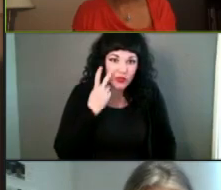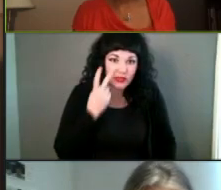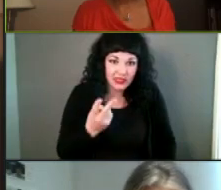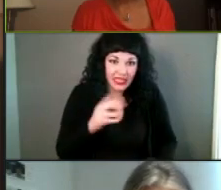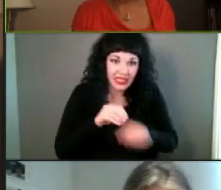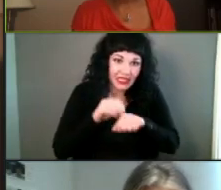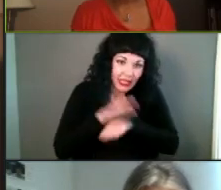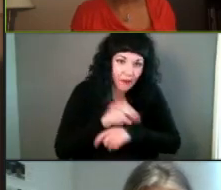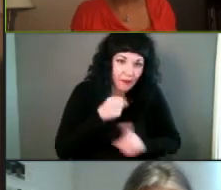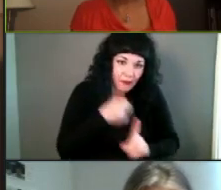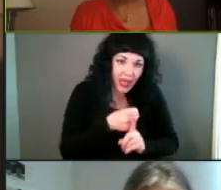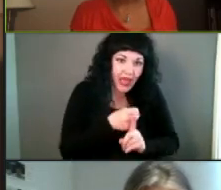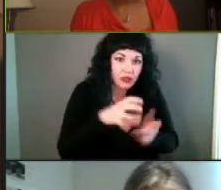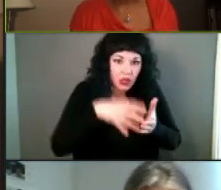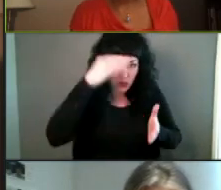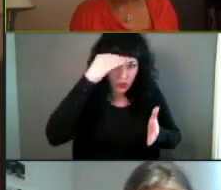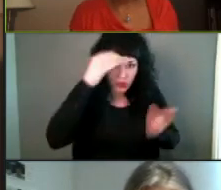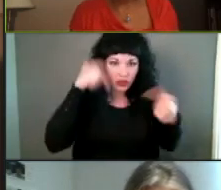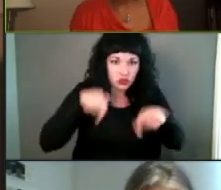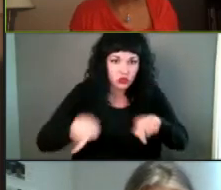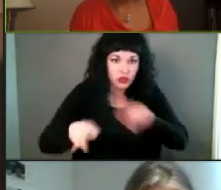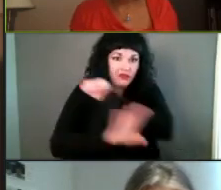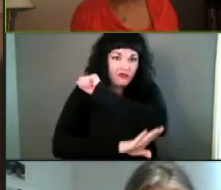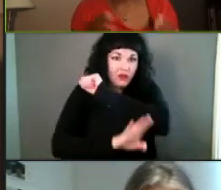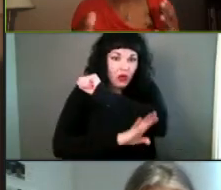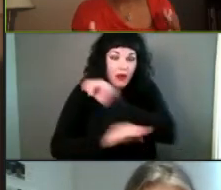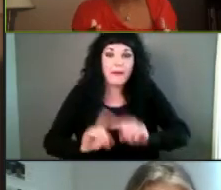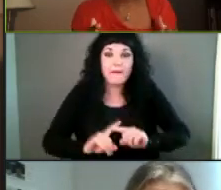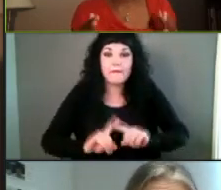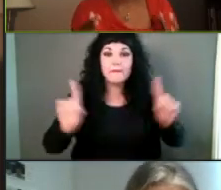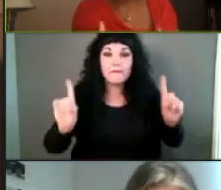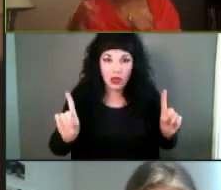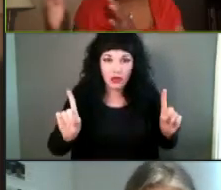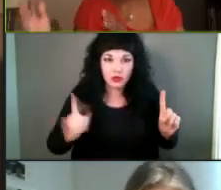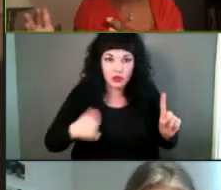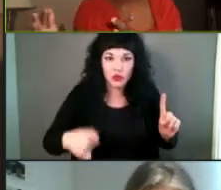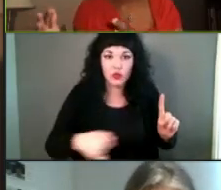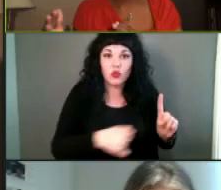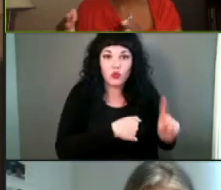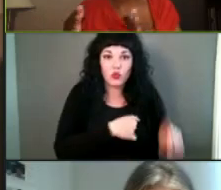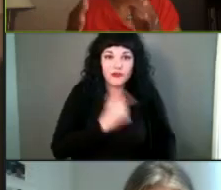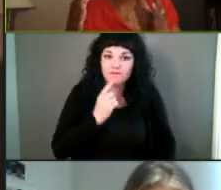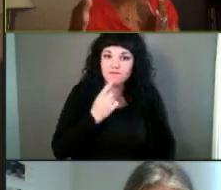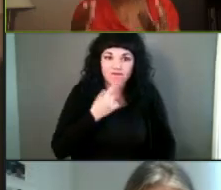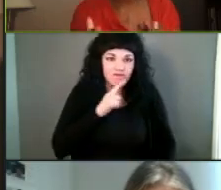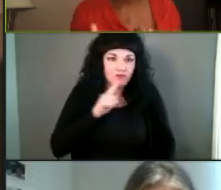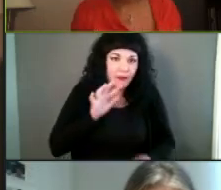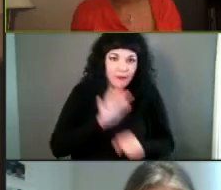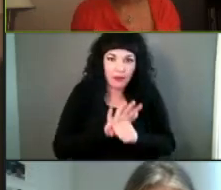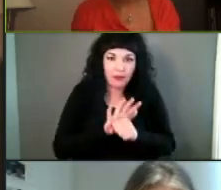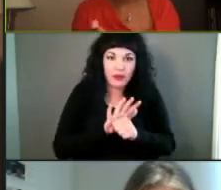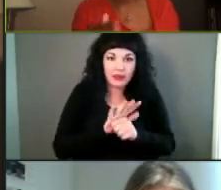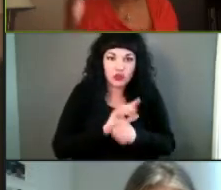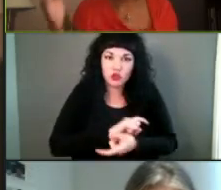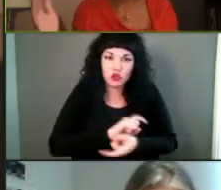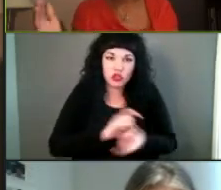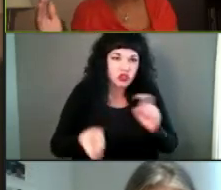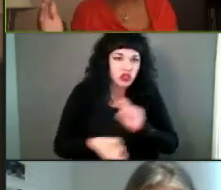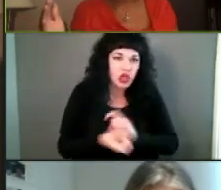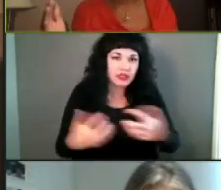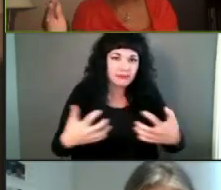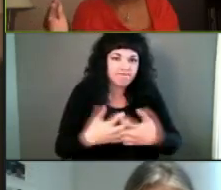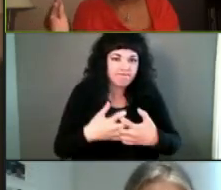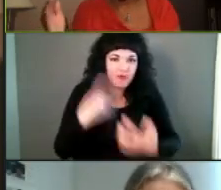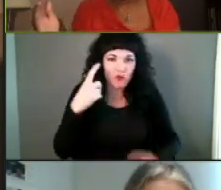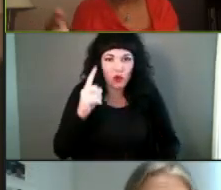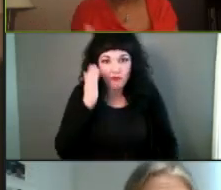deep commitment on our part to adjust for the future. It's not just about right now, but really adjusting for